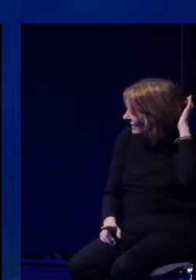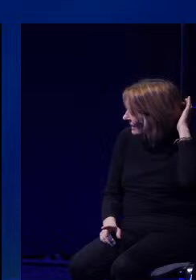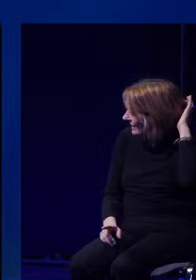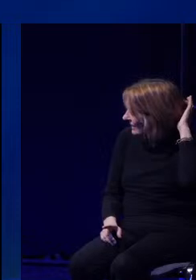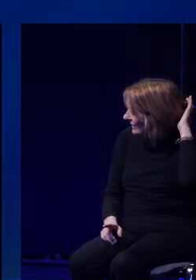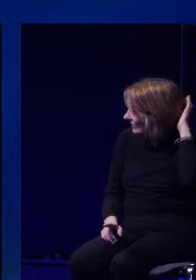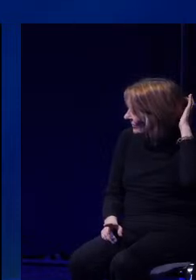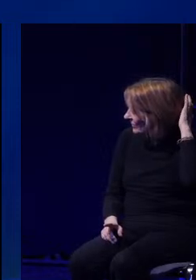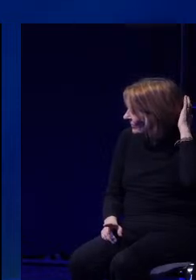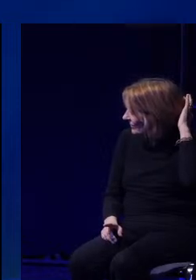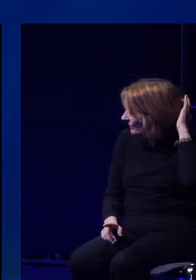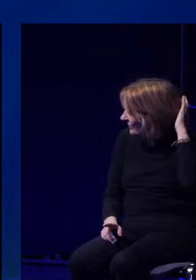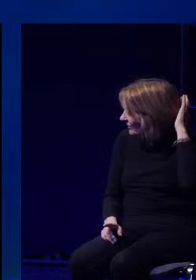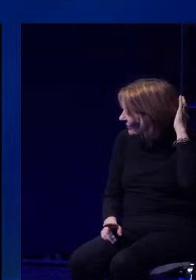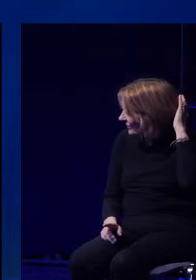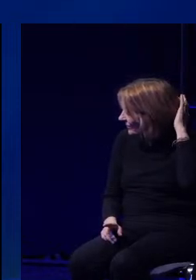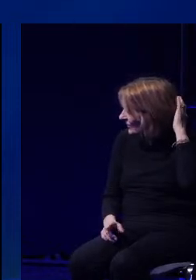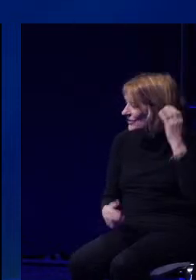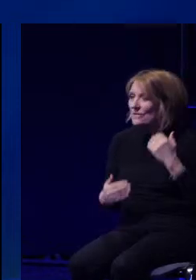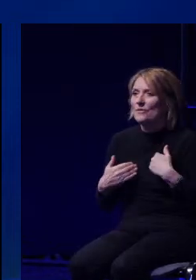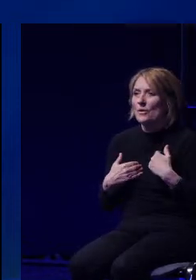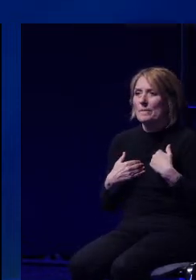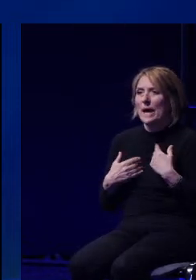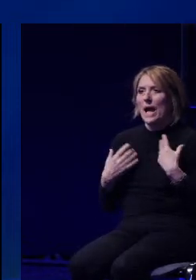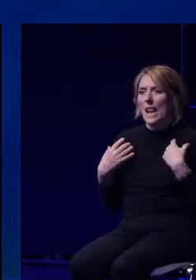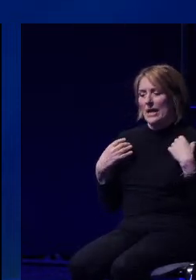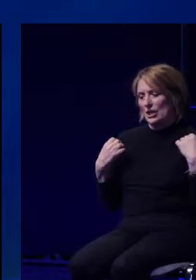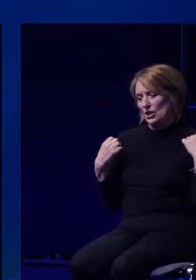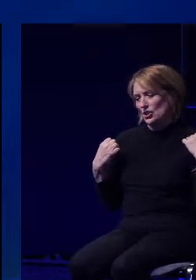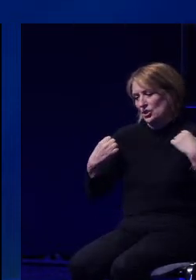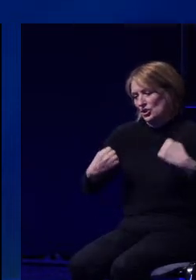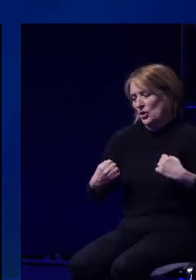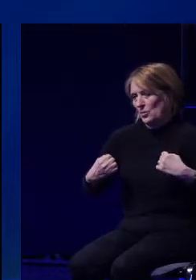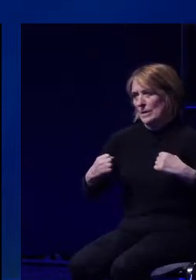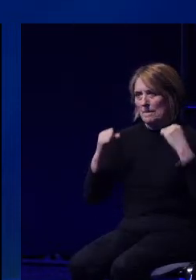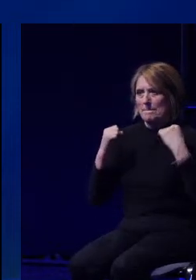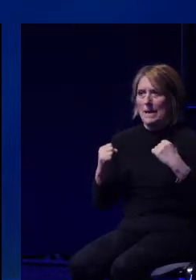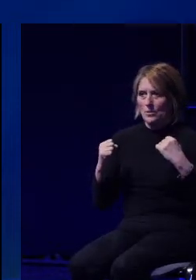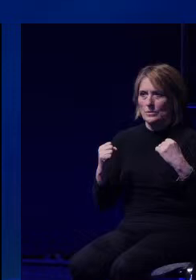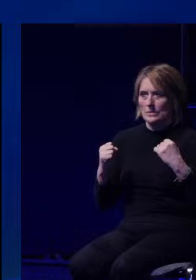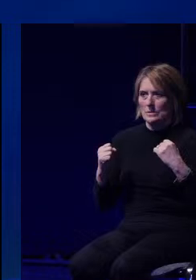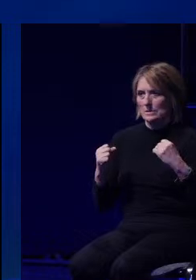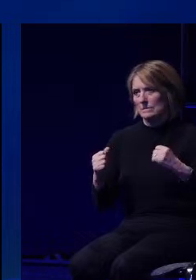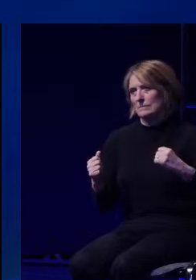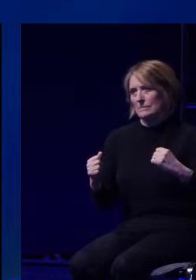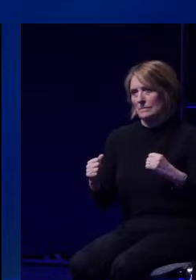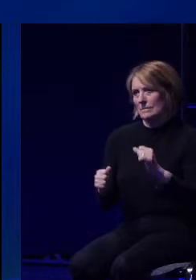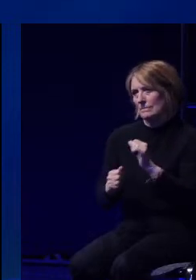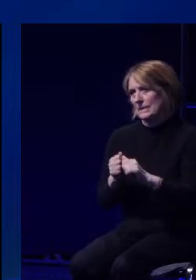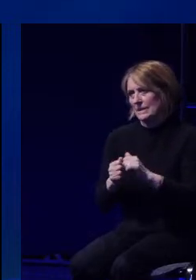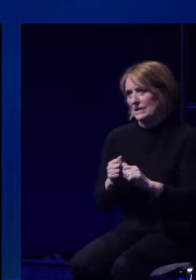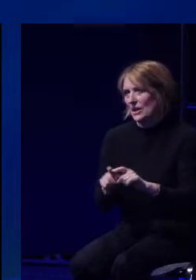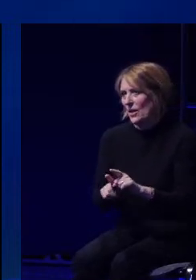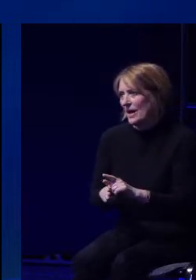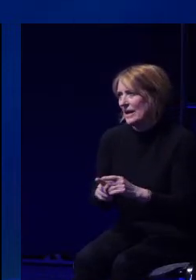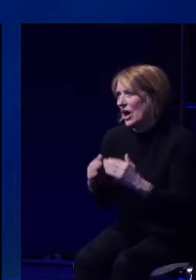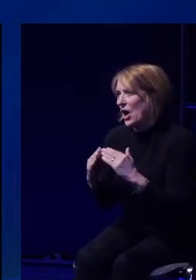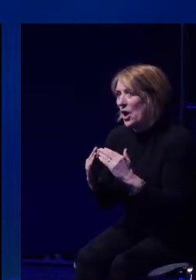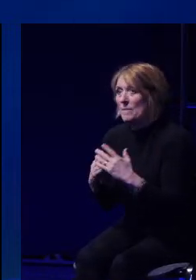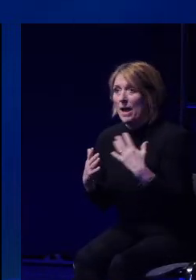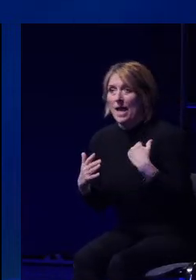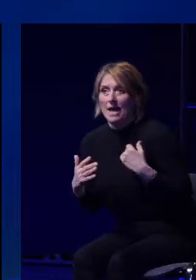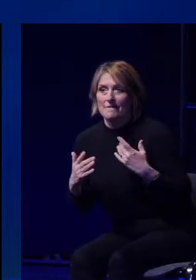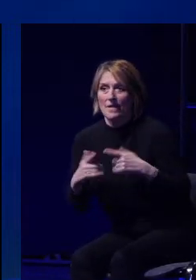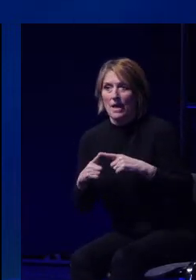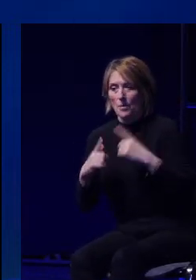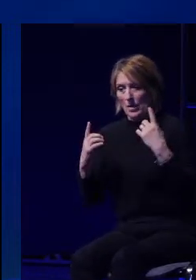action things, right? So for me, it's like shoulder mount is my favorite. So I built one in real size at home, which hooks up into all